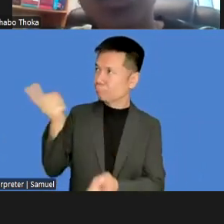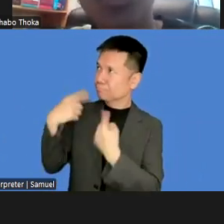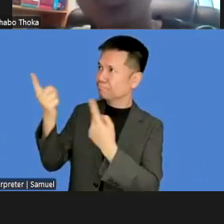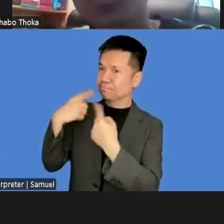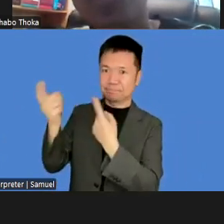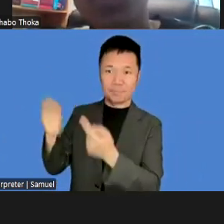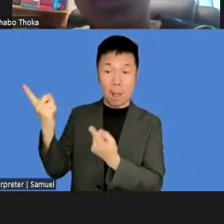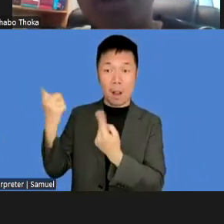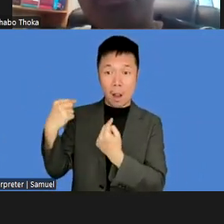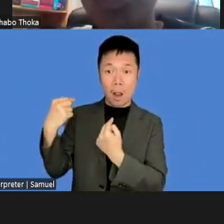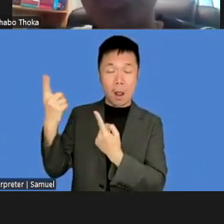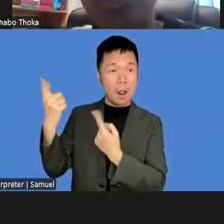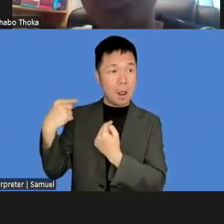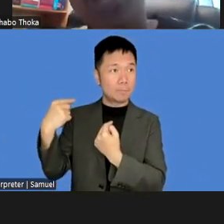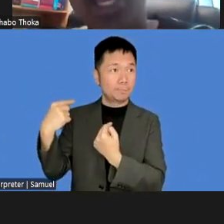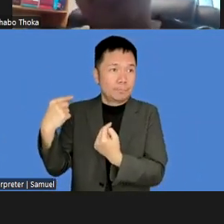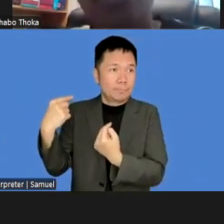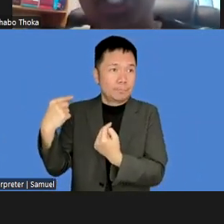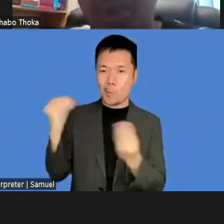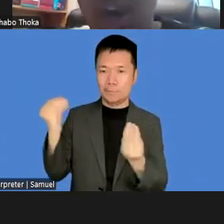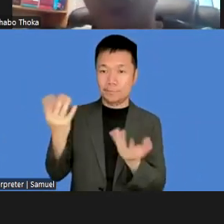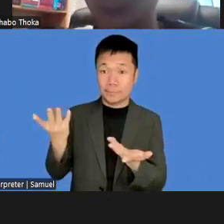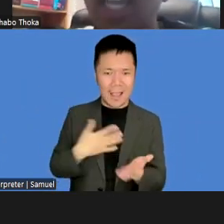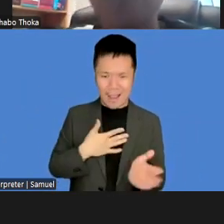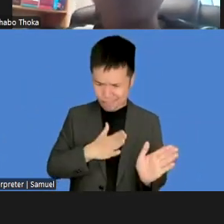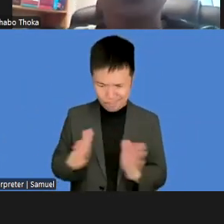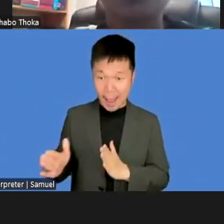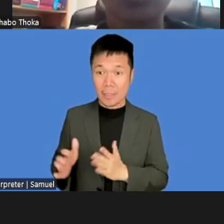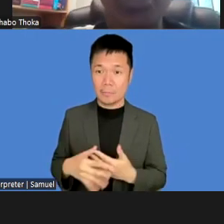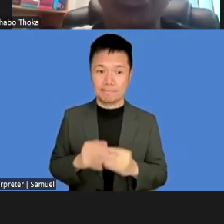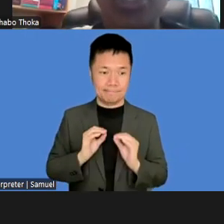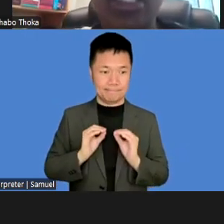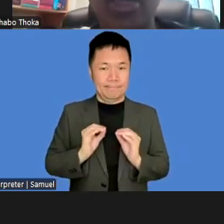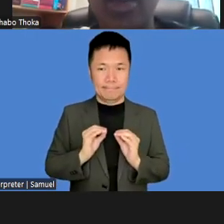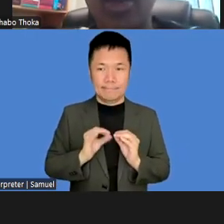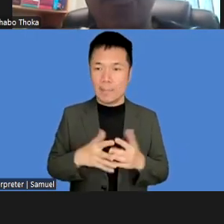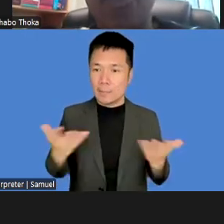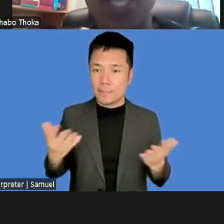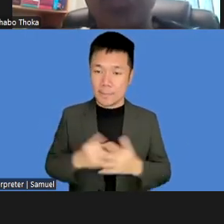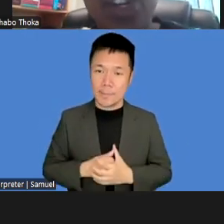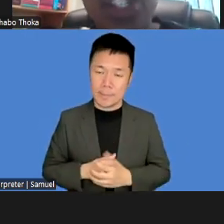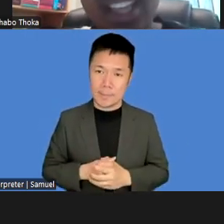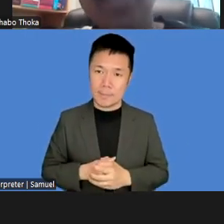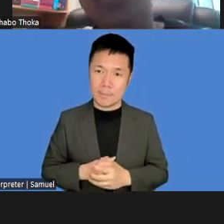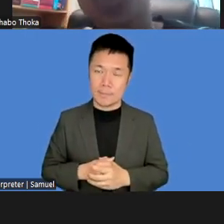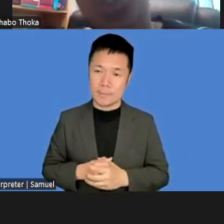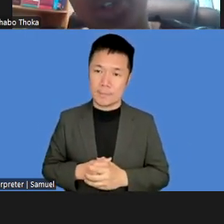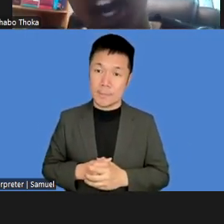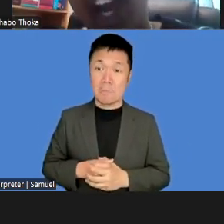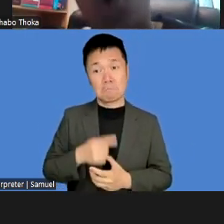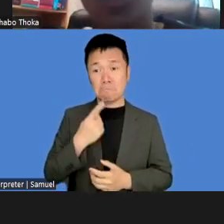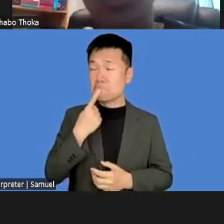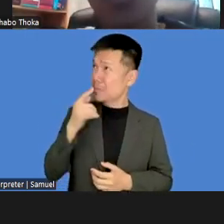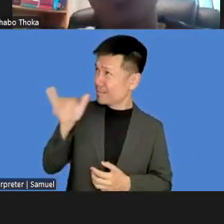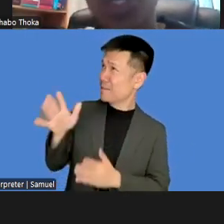real response from the department and no real plan from the department. We then took the matter as an urgent case, and we took it to